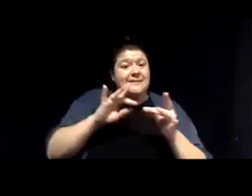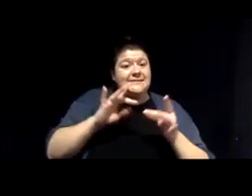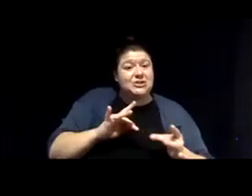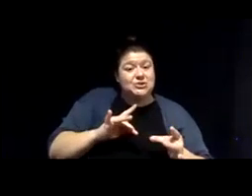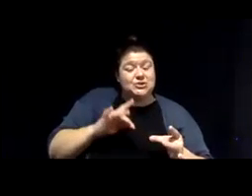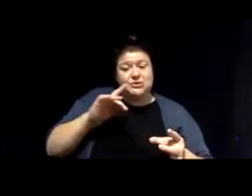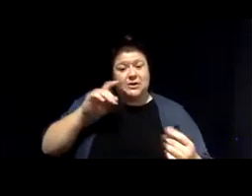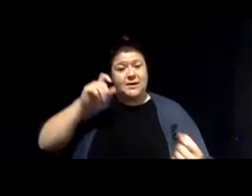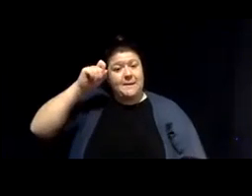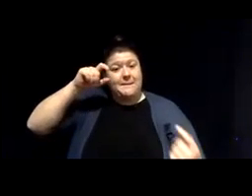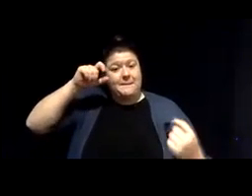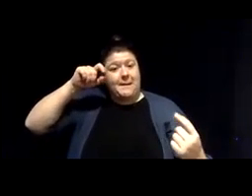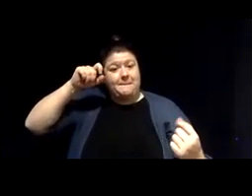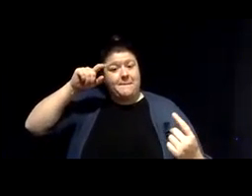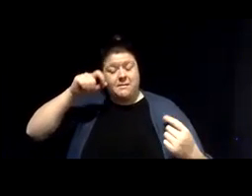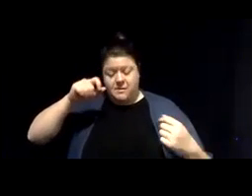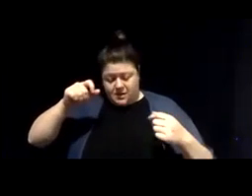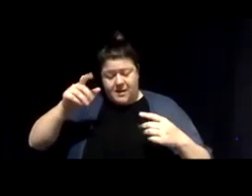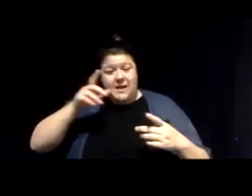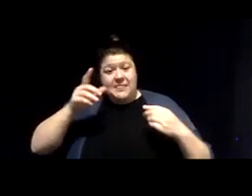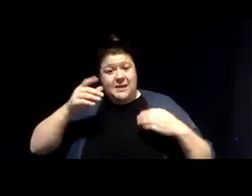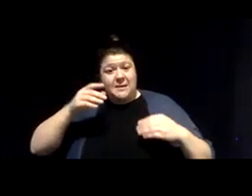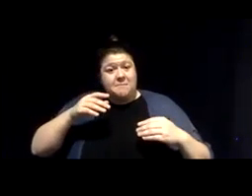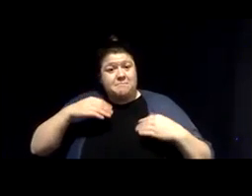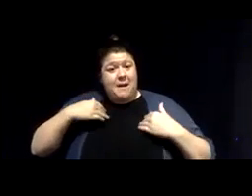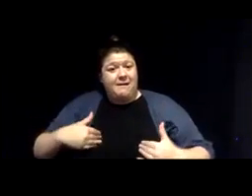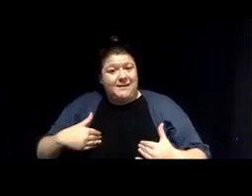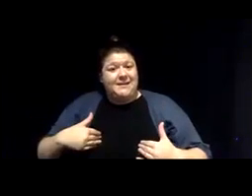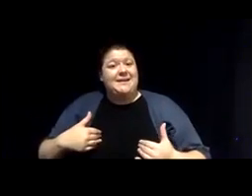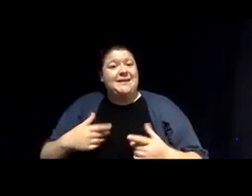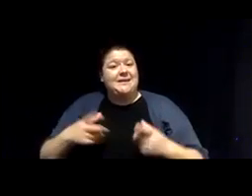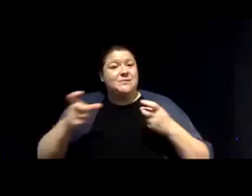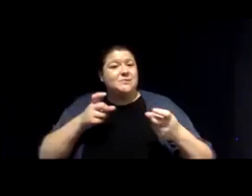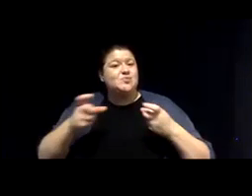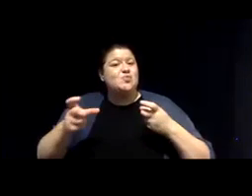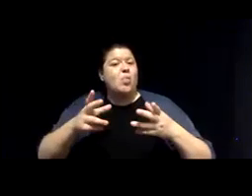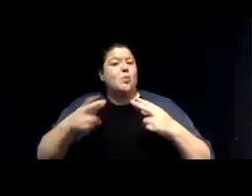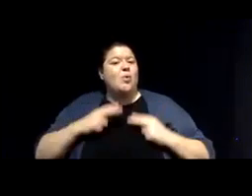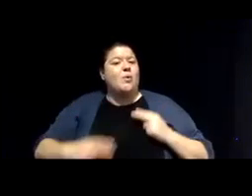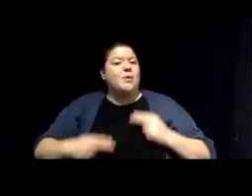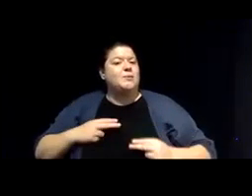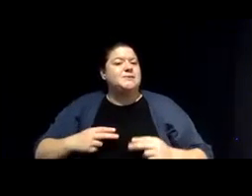sends out the message to everybody. Okay, so